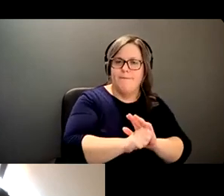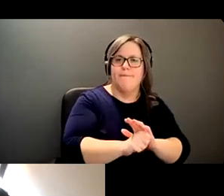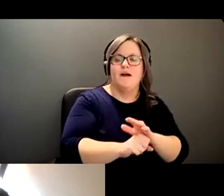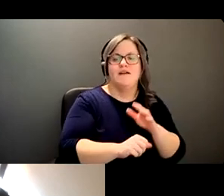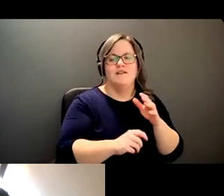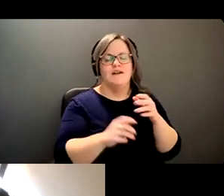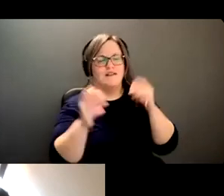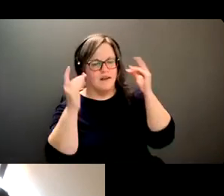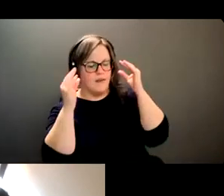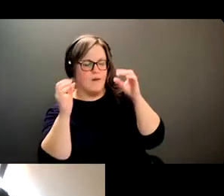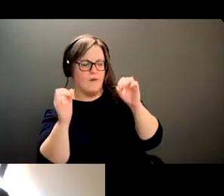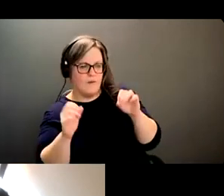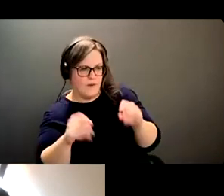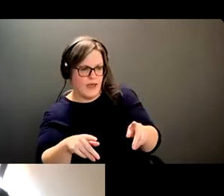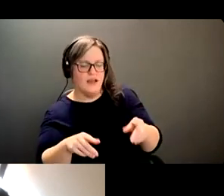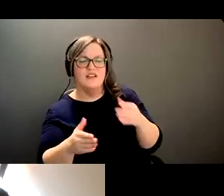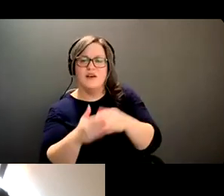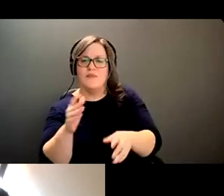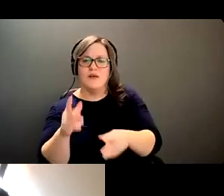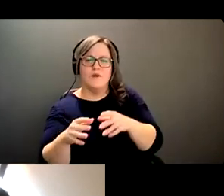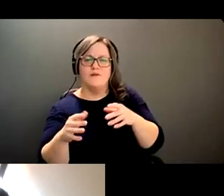we reach the folks we don't hear from?